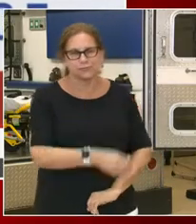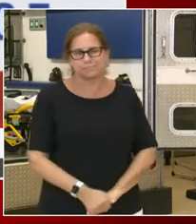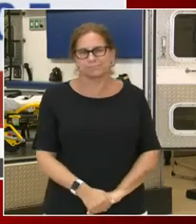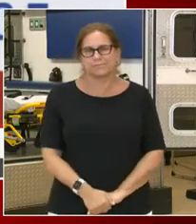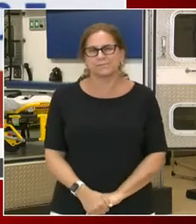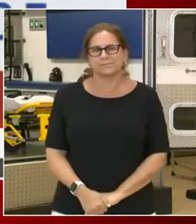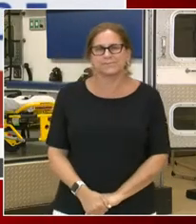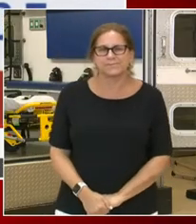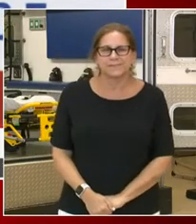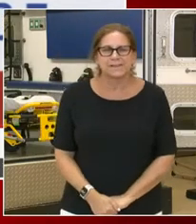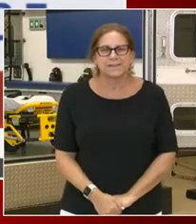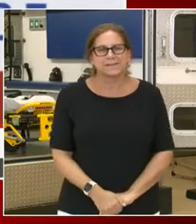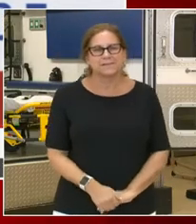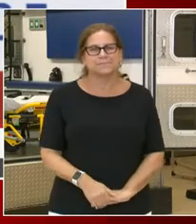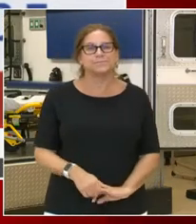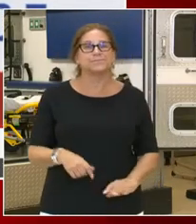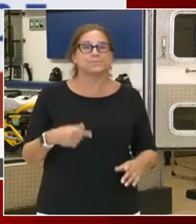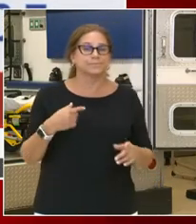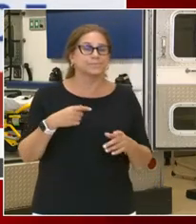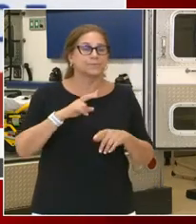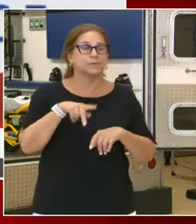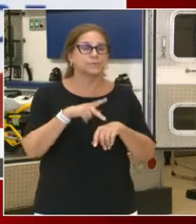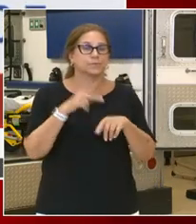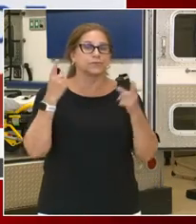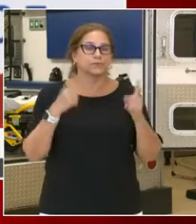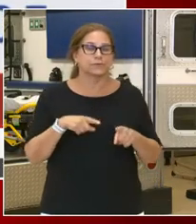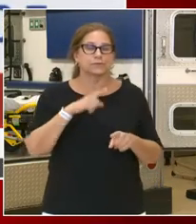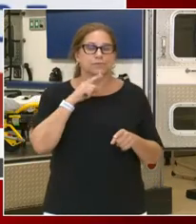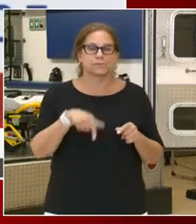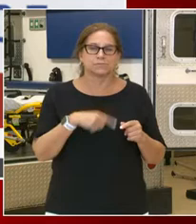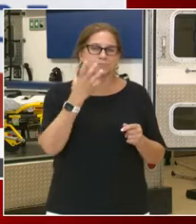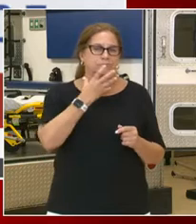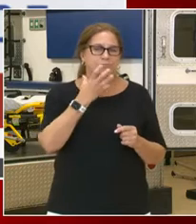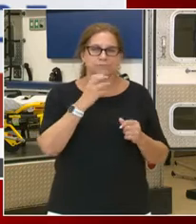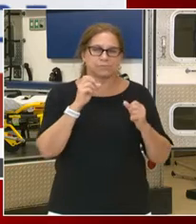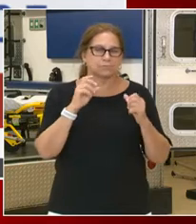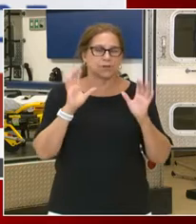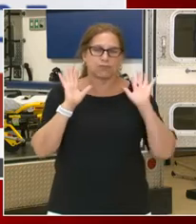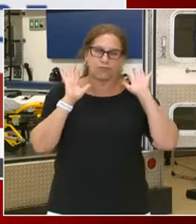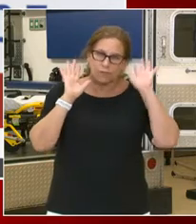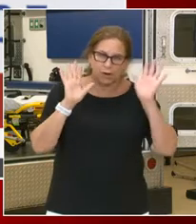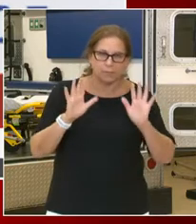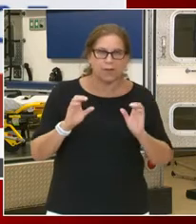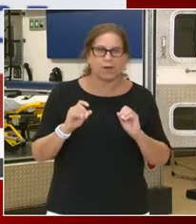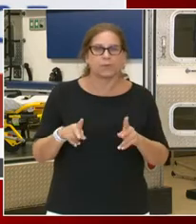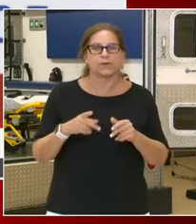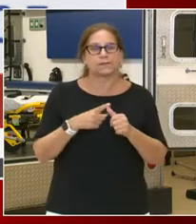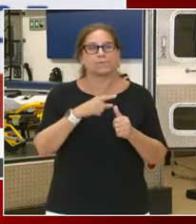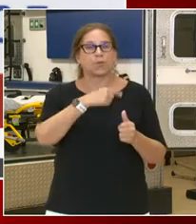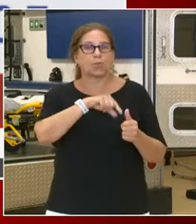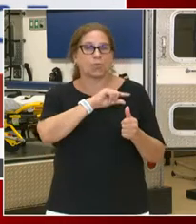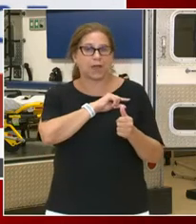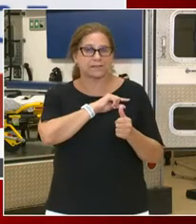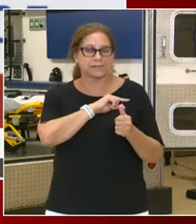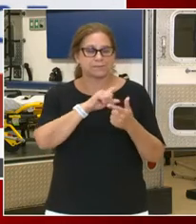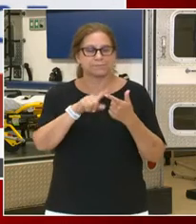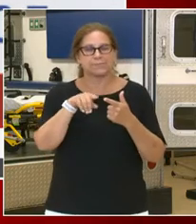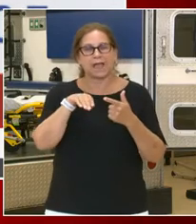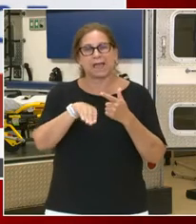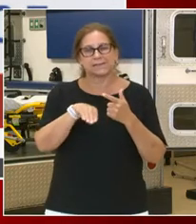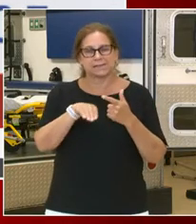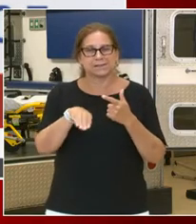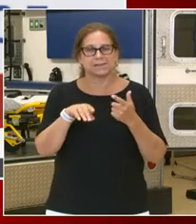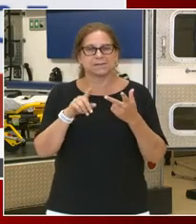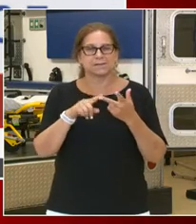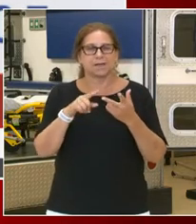is an extraordinary opportunity to ensure that we continue to do the work on quality and access that we have begun in prior budgets that Mayor Bowser has